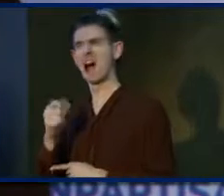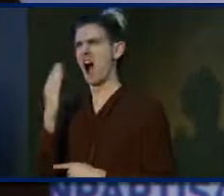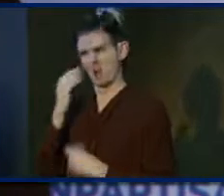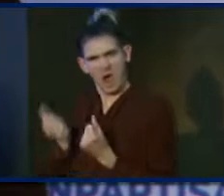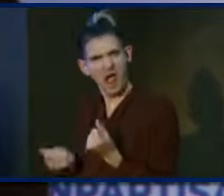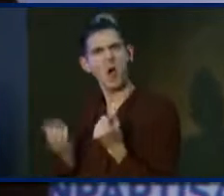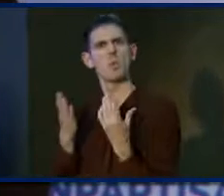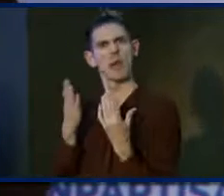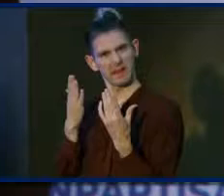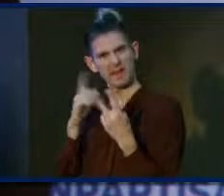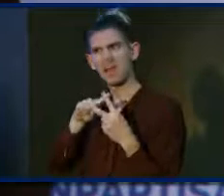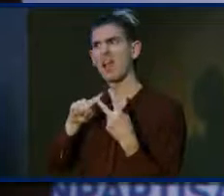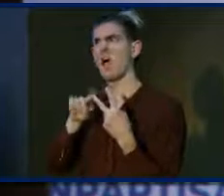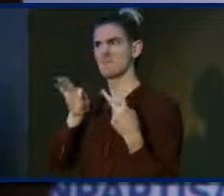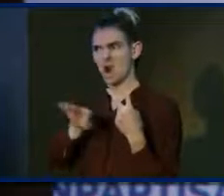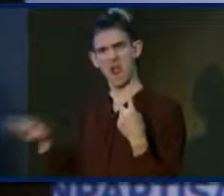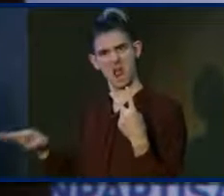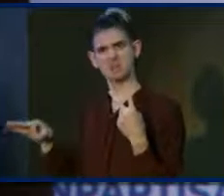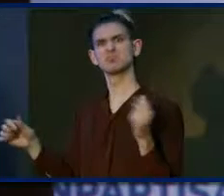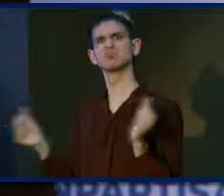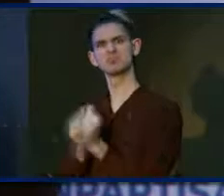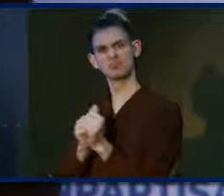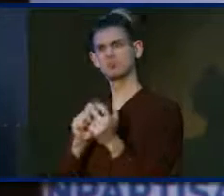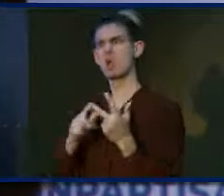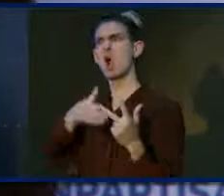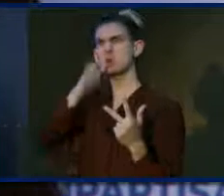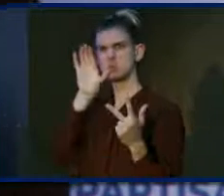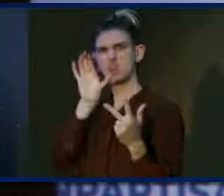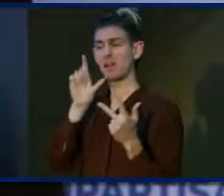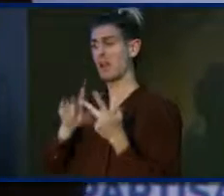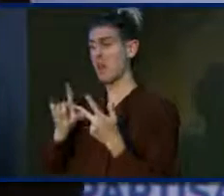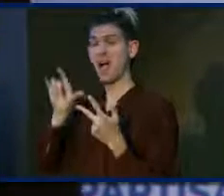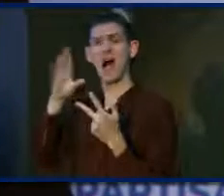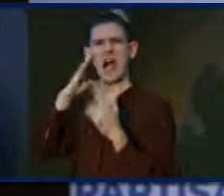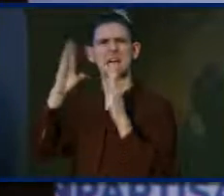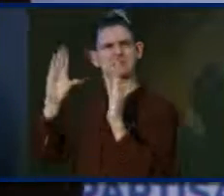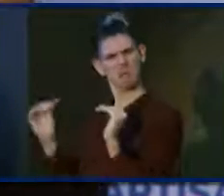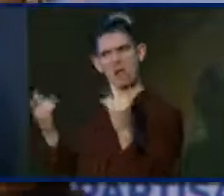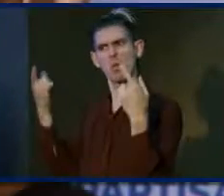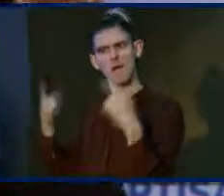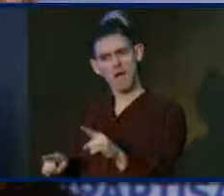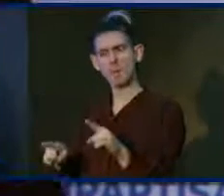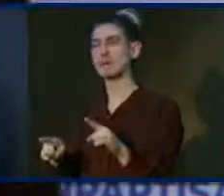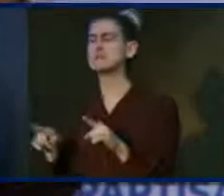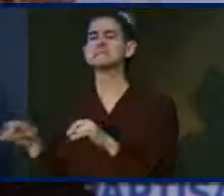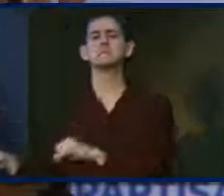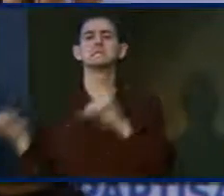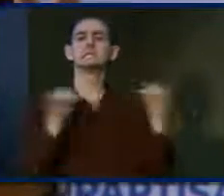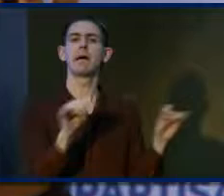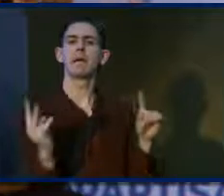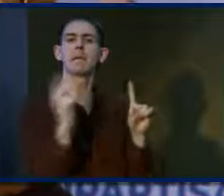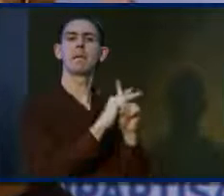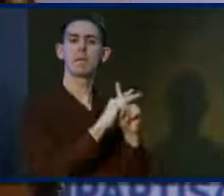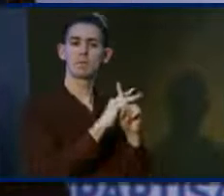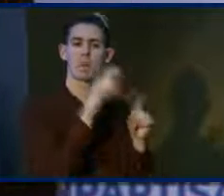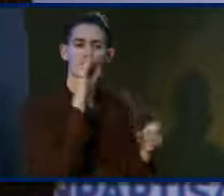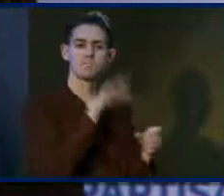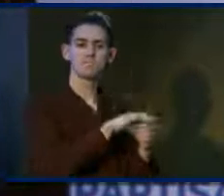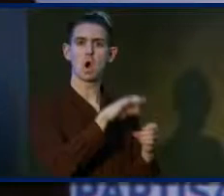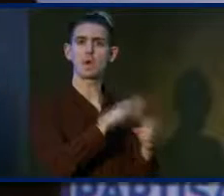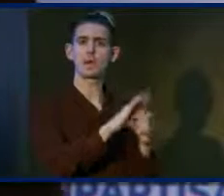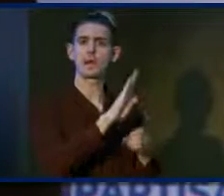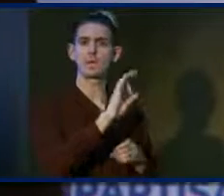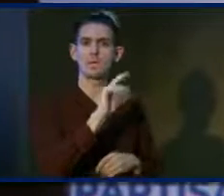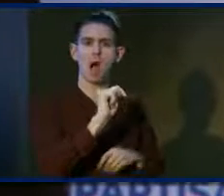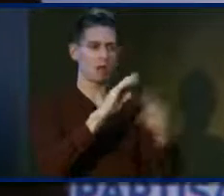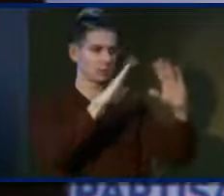get fries and I could get a drink. We should have the same standard access to the ballot that we have like at fast food restaurants. It doesn't